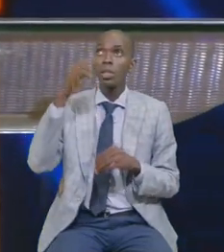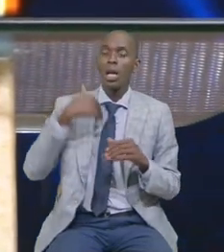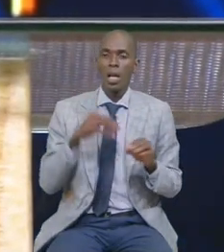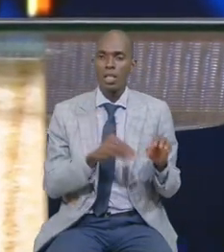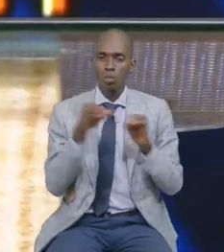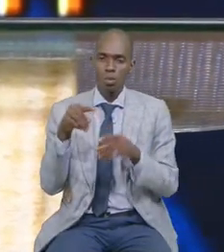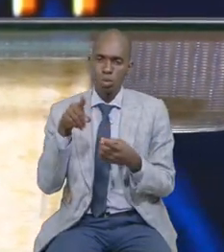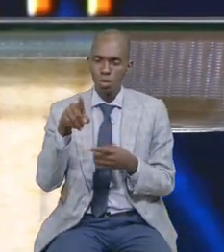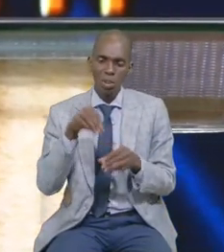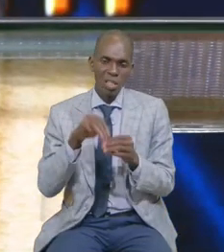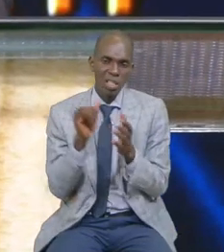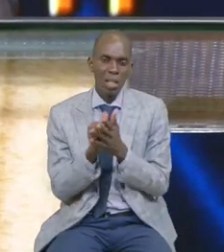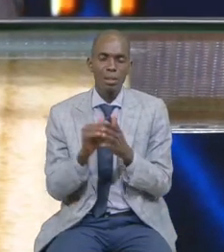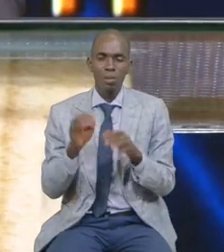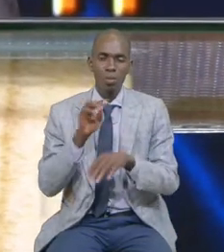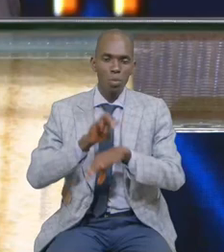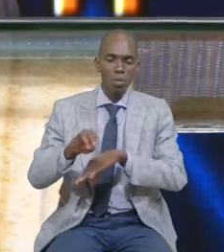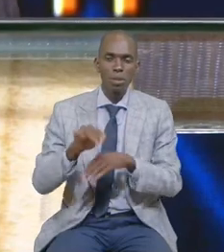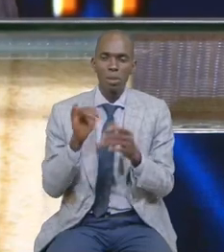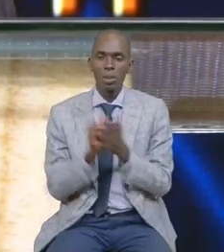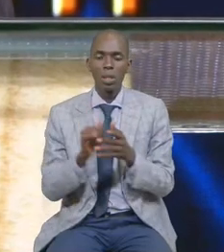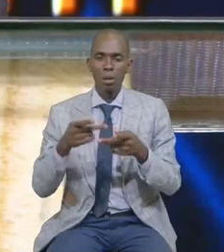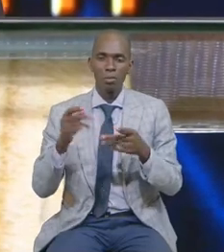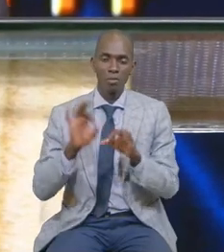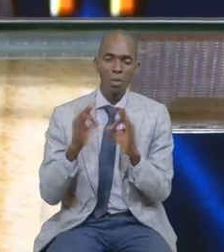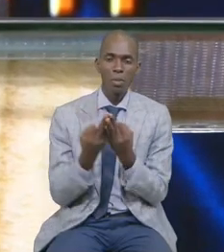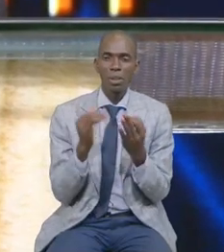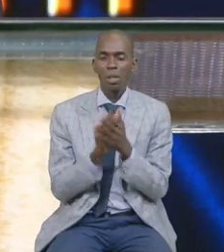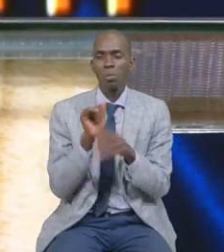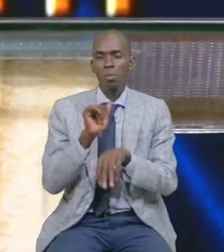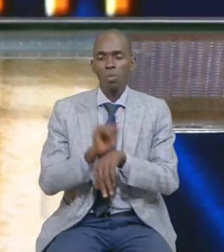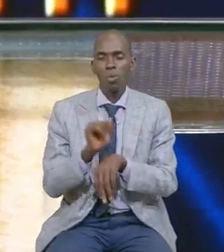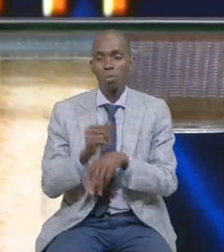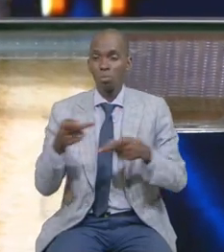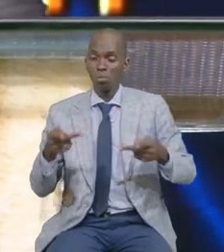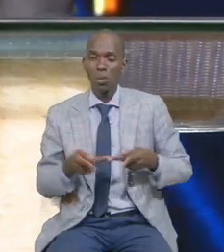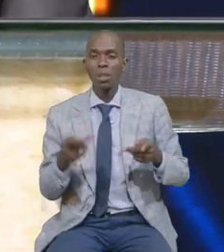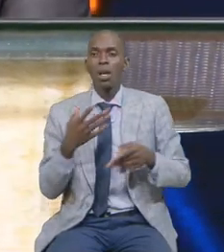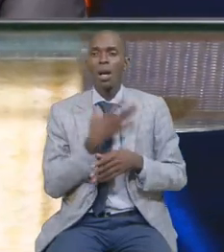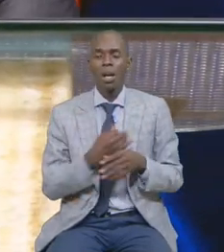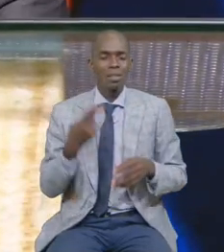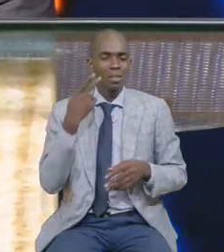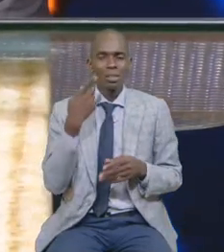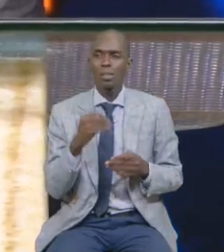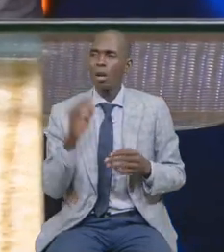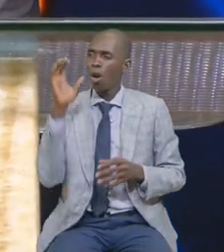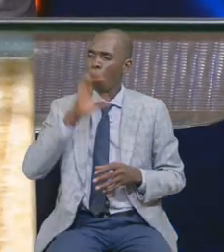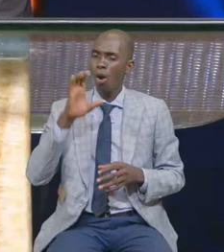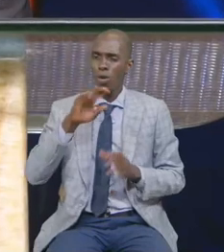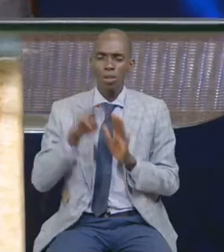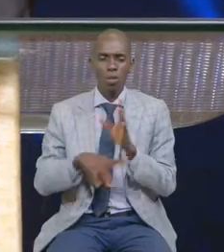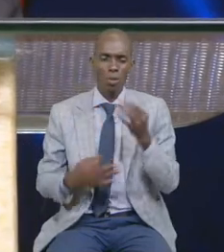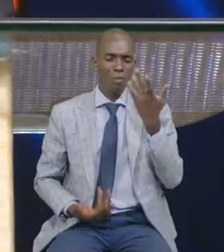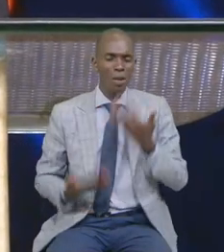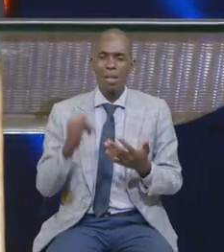it's bless you in a place of work and by the fire the heat is so much you say well if it's because of